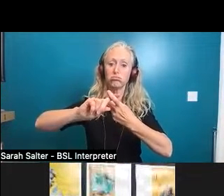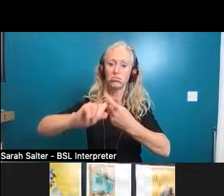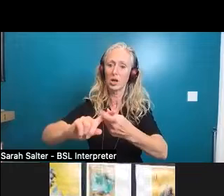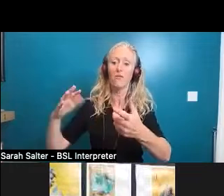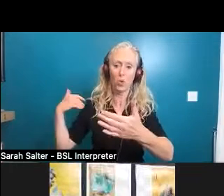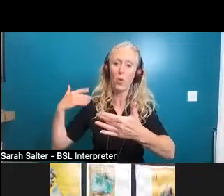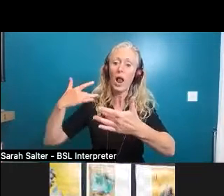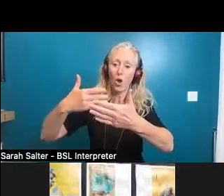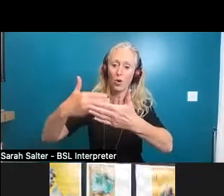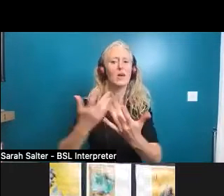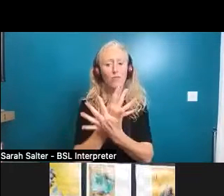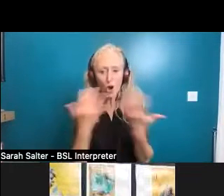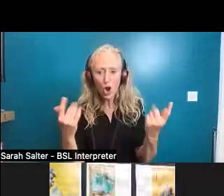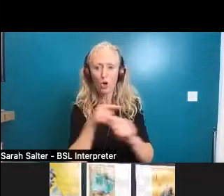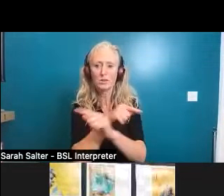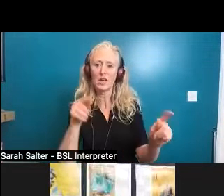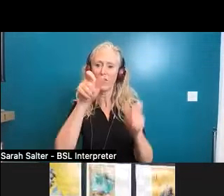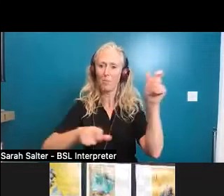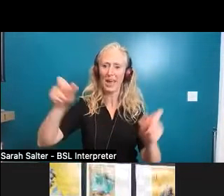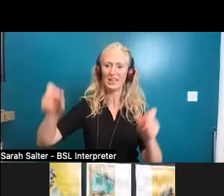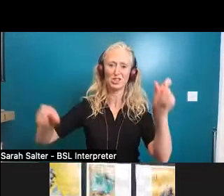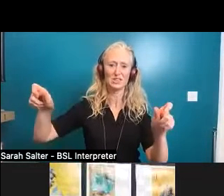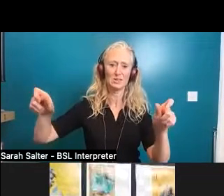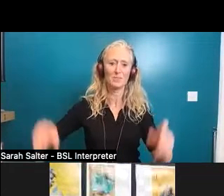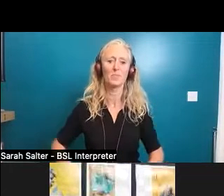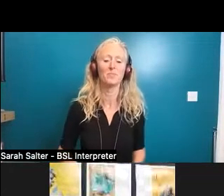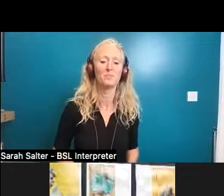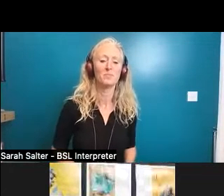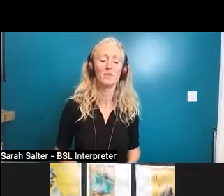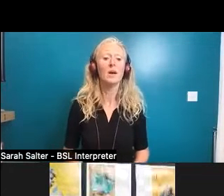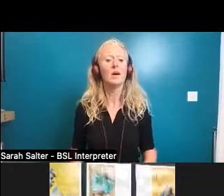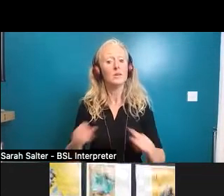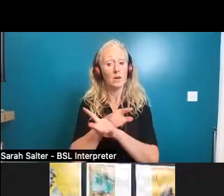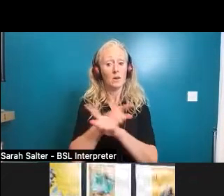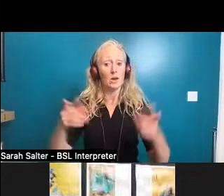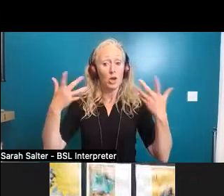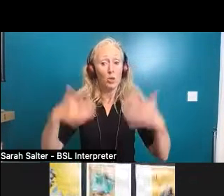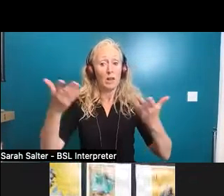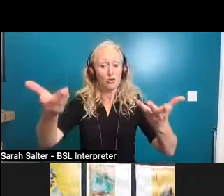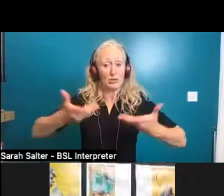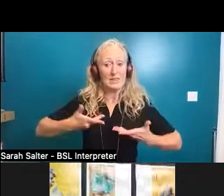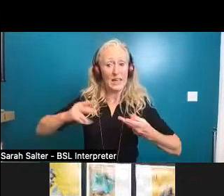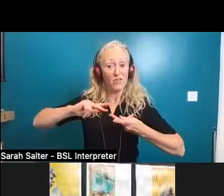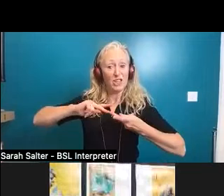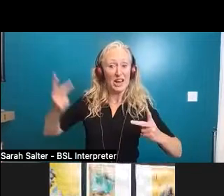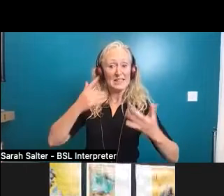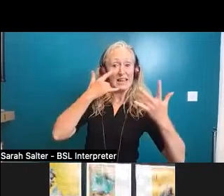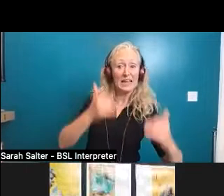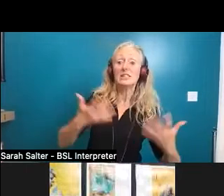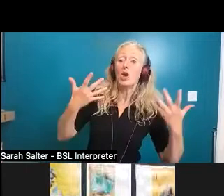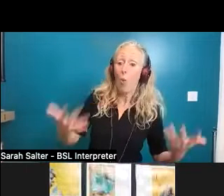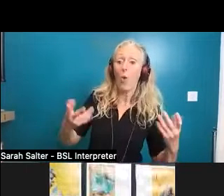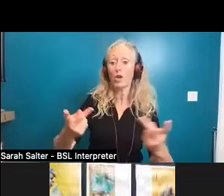So you've either received a genetic test or you've come to me and we've instituted genetic